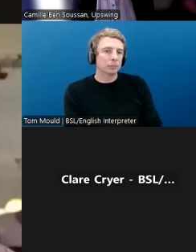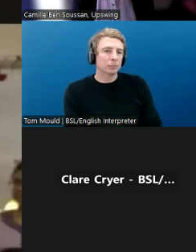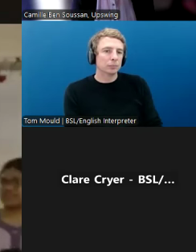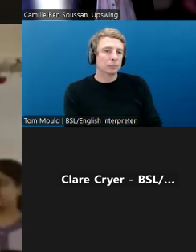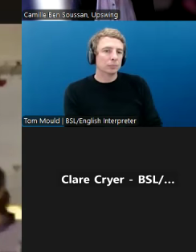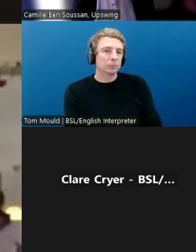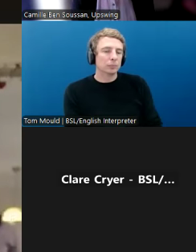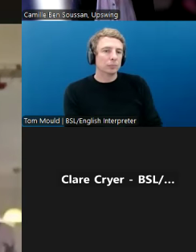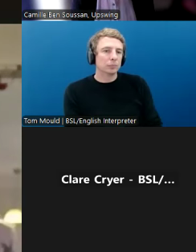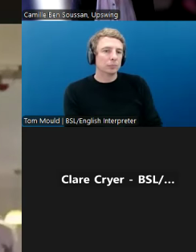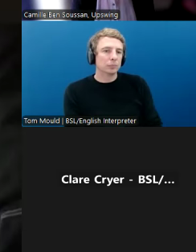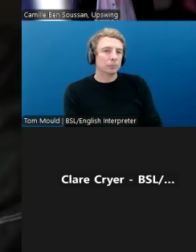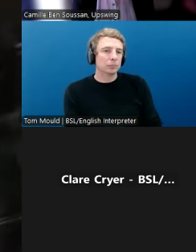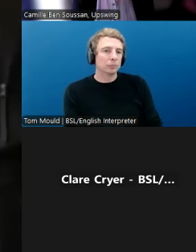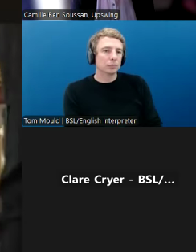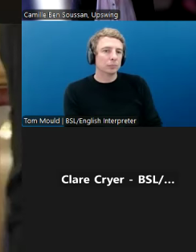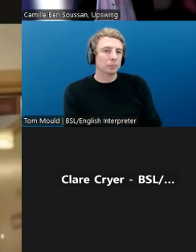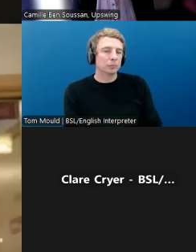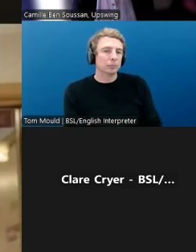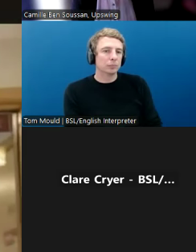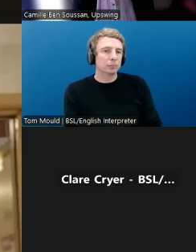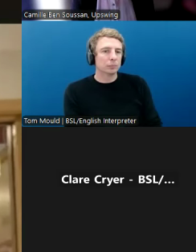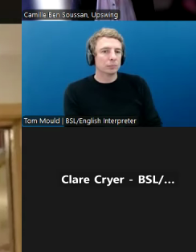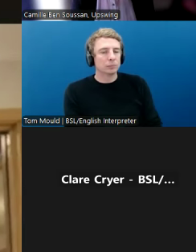positive culture shift that circus activities can provide.